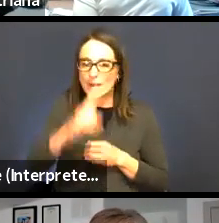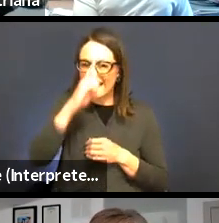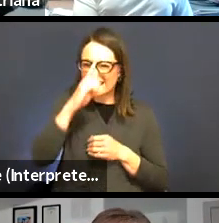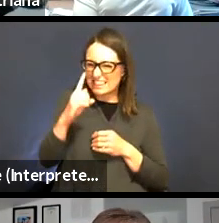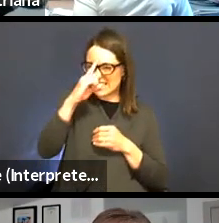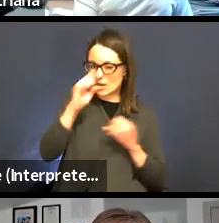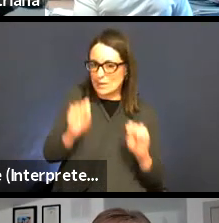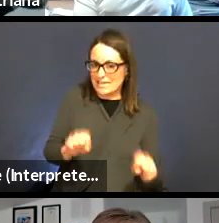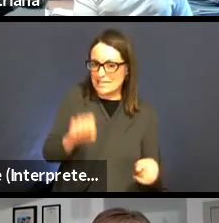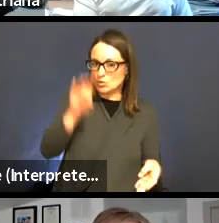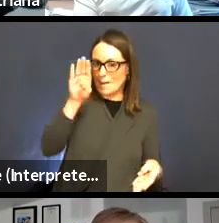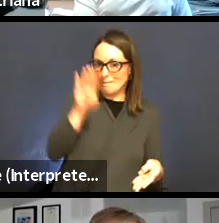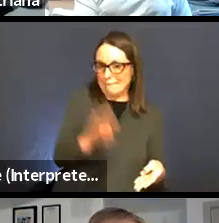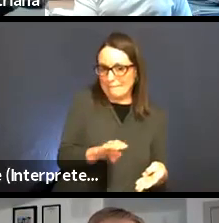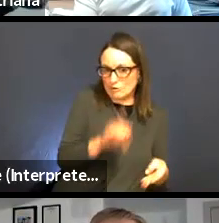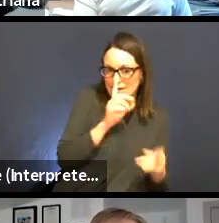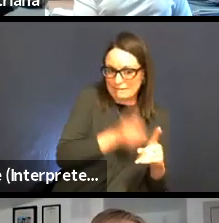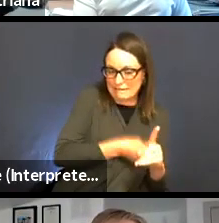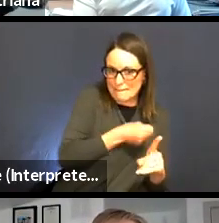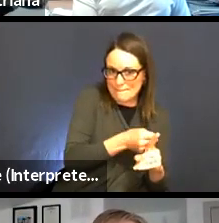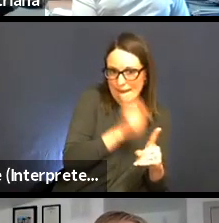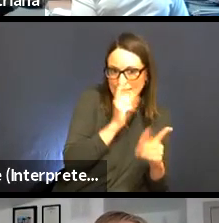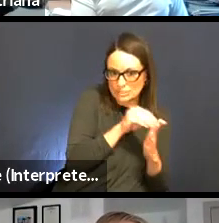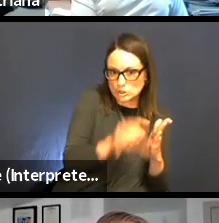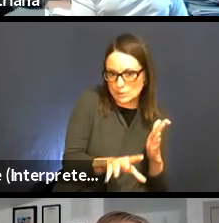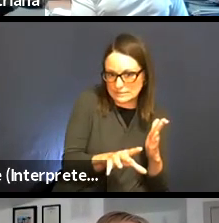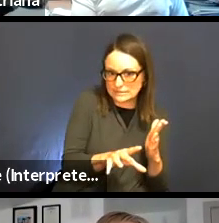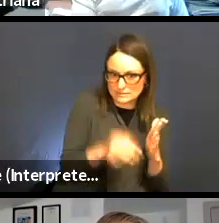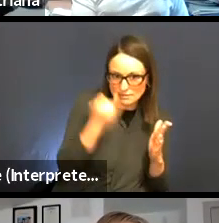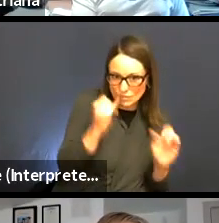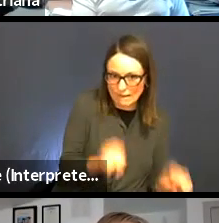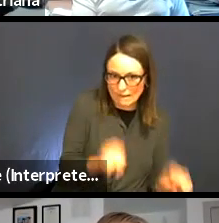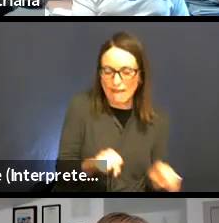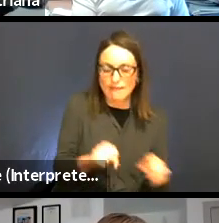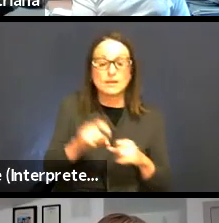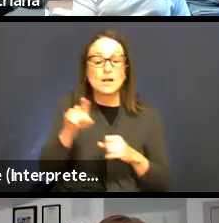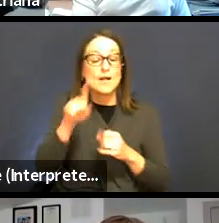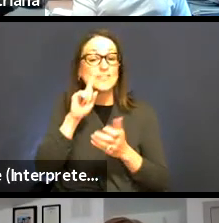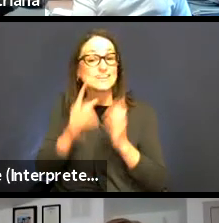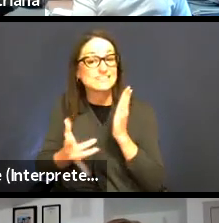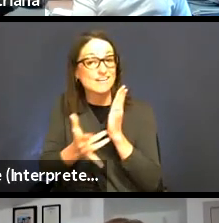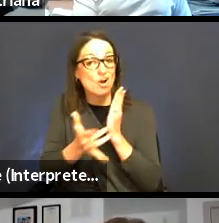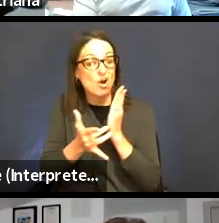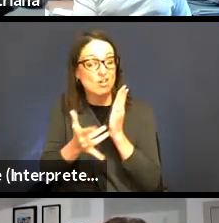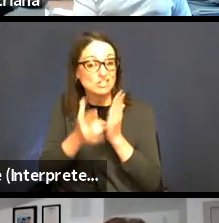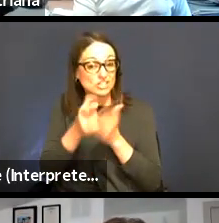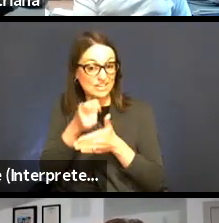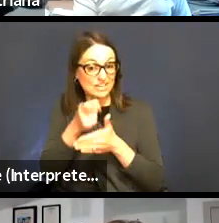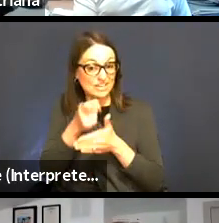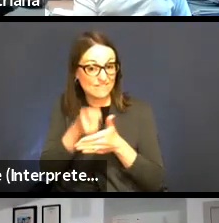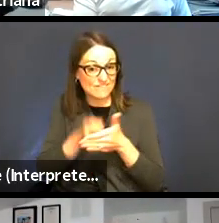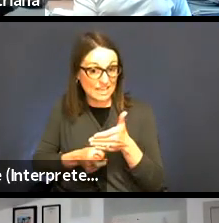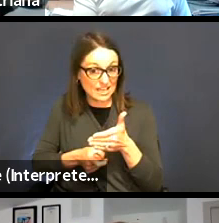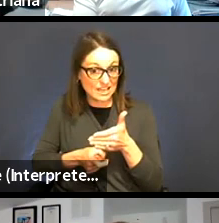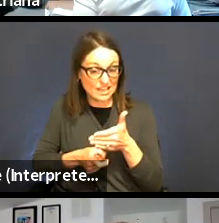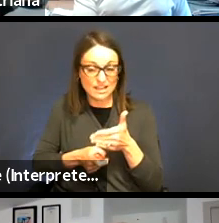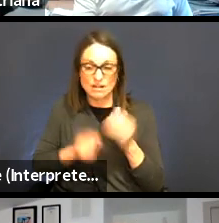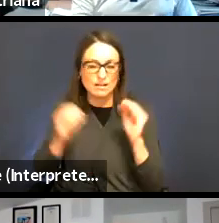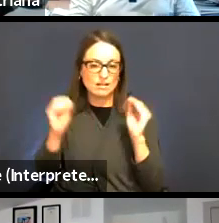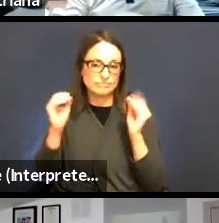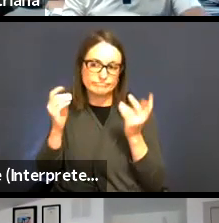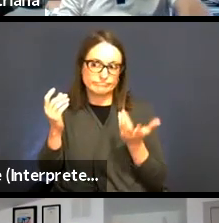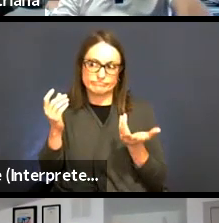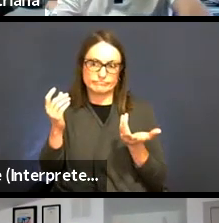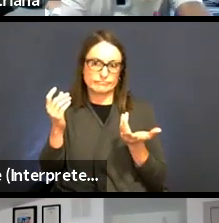as you can. And I do think the fees that the technology fee, there's no question in my mind